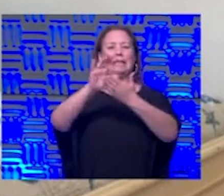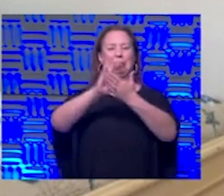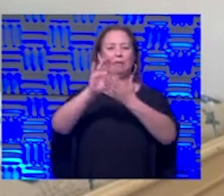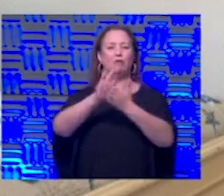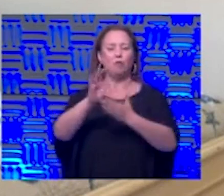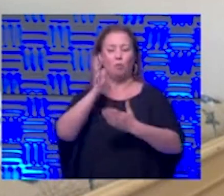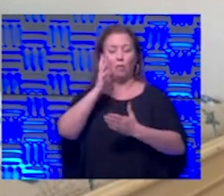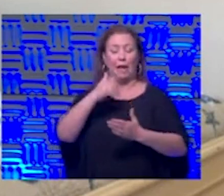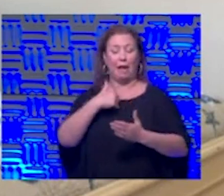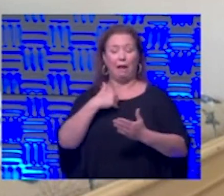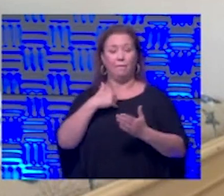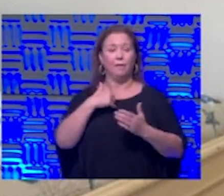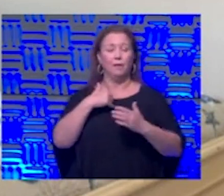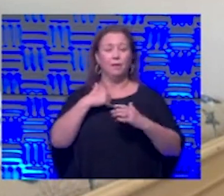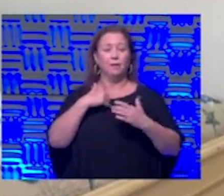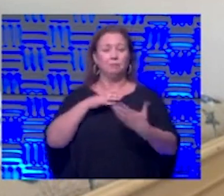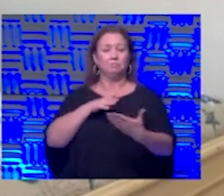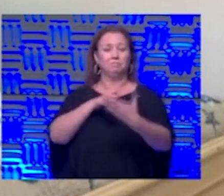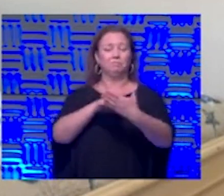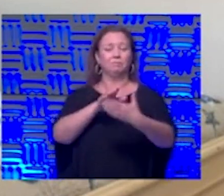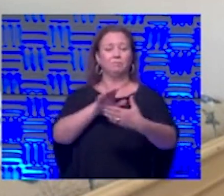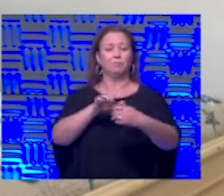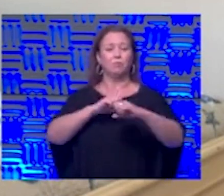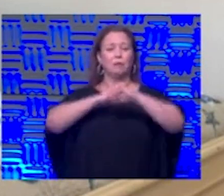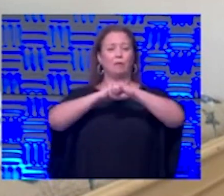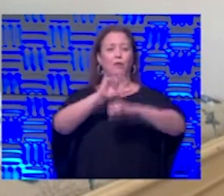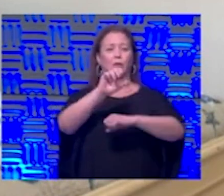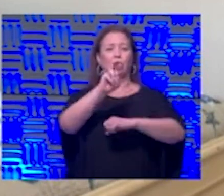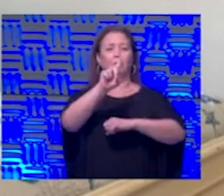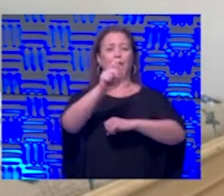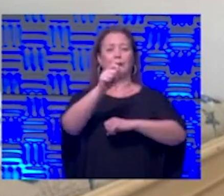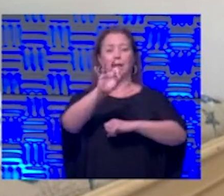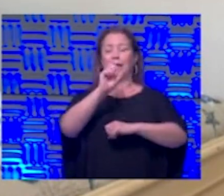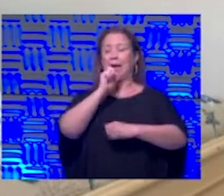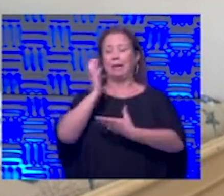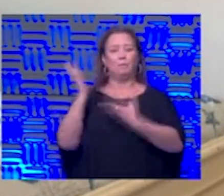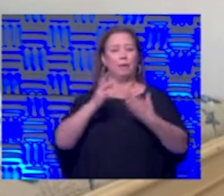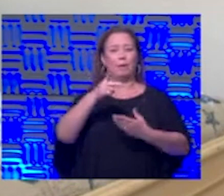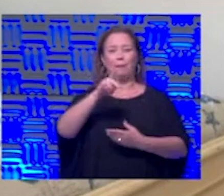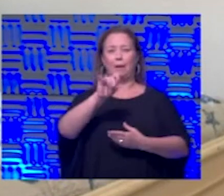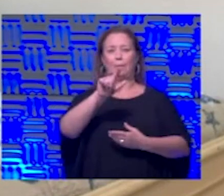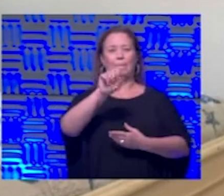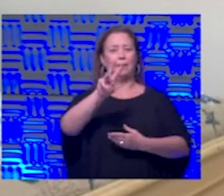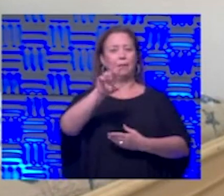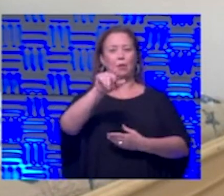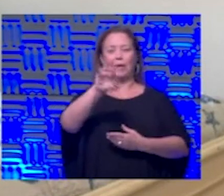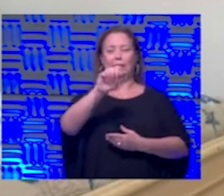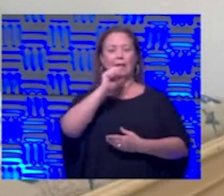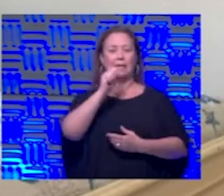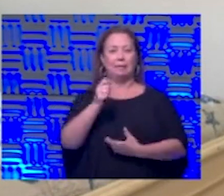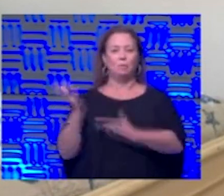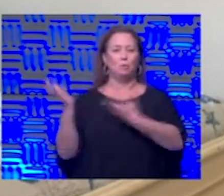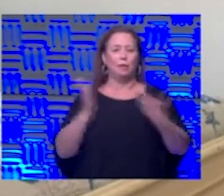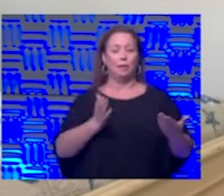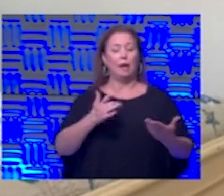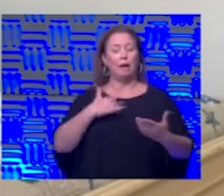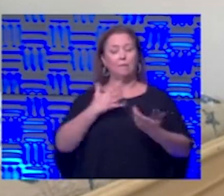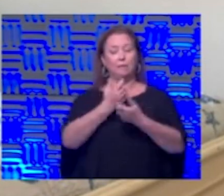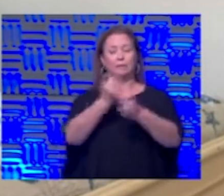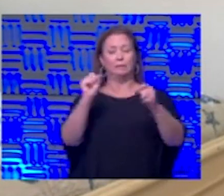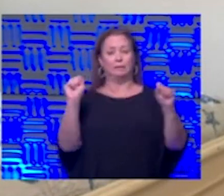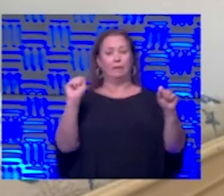is going to have activity against COVID-19. I did not bring my own pillowcases or anything like that. I otherwise feel